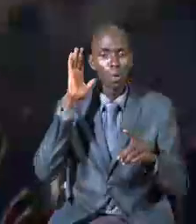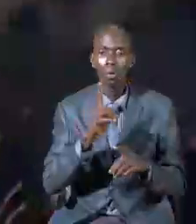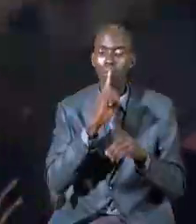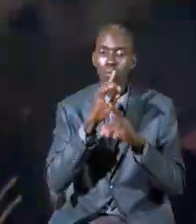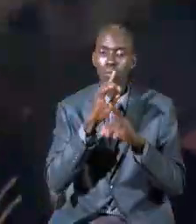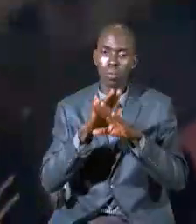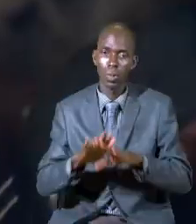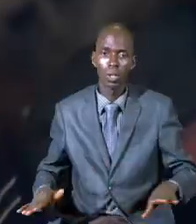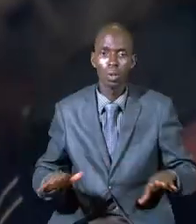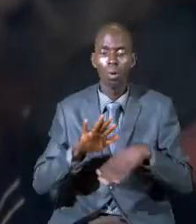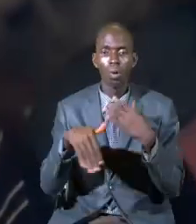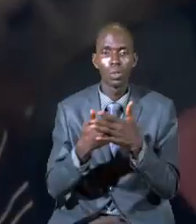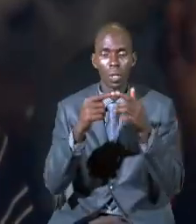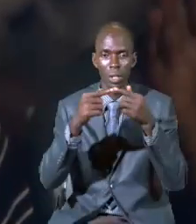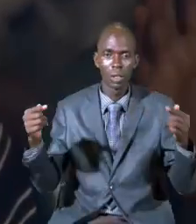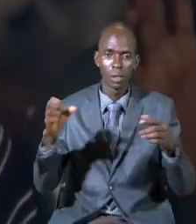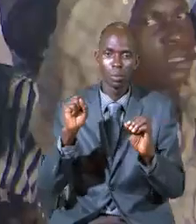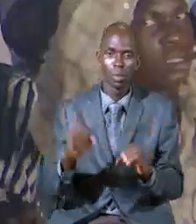enemies.